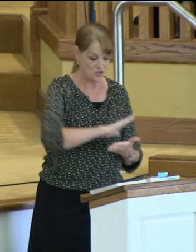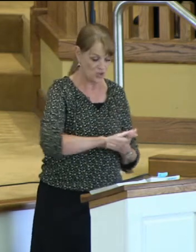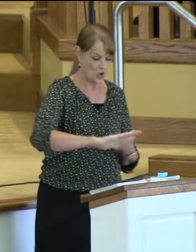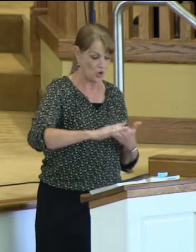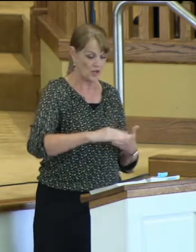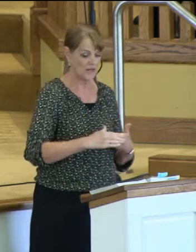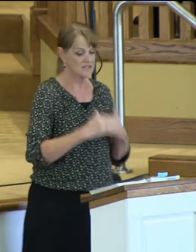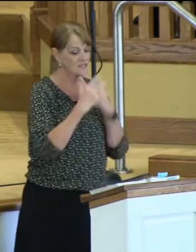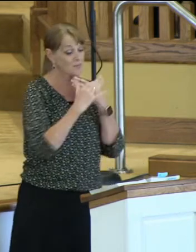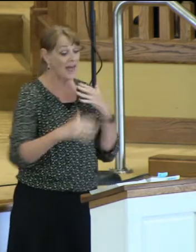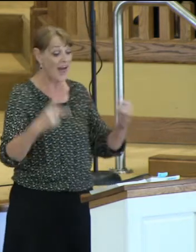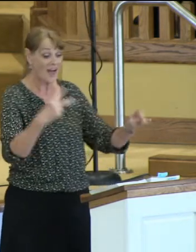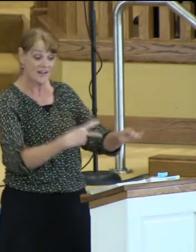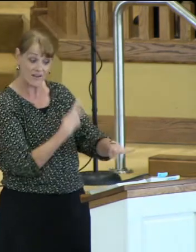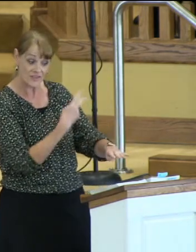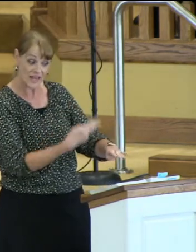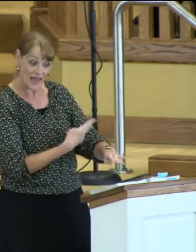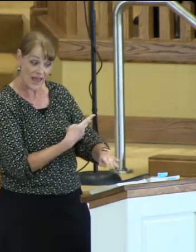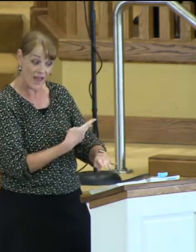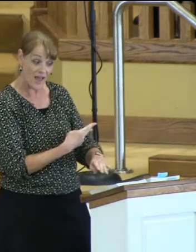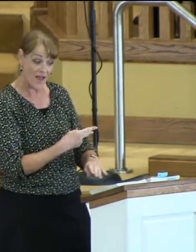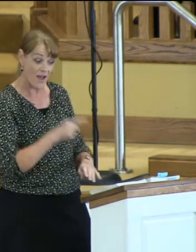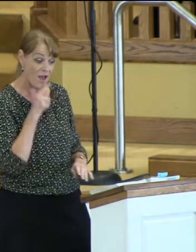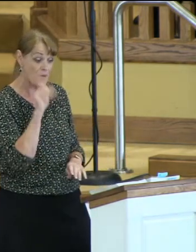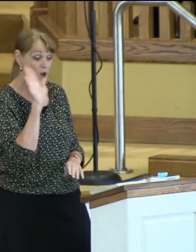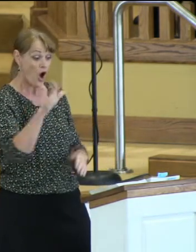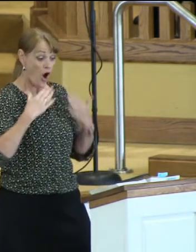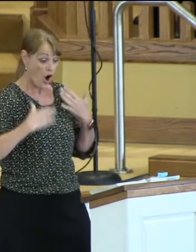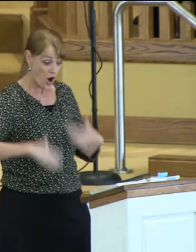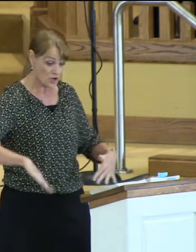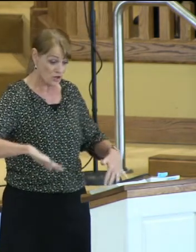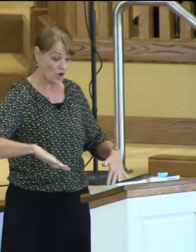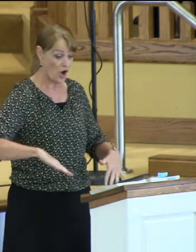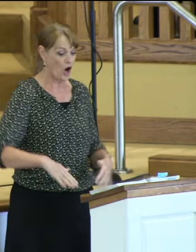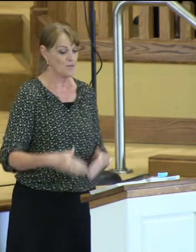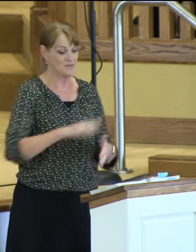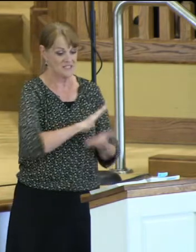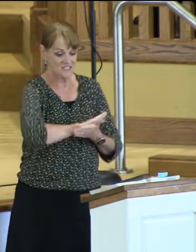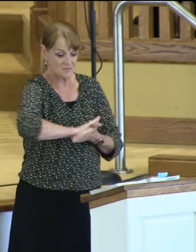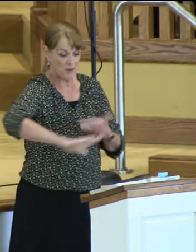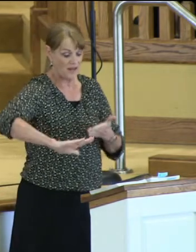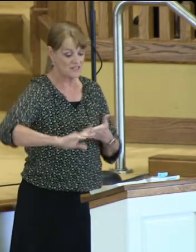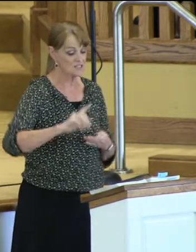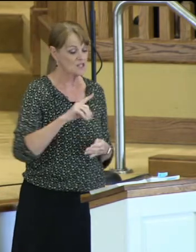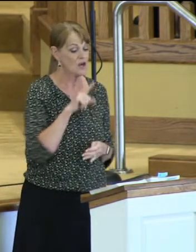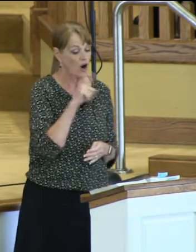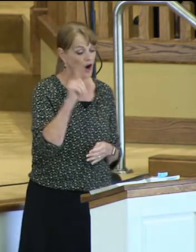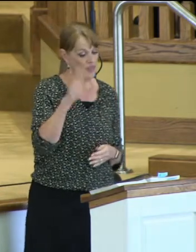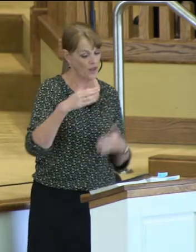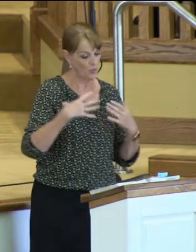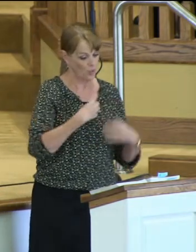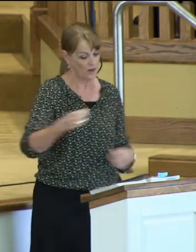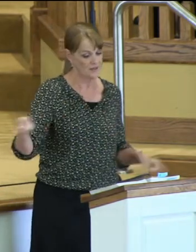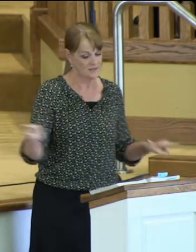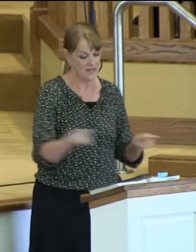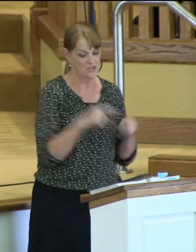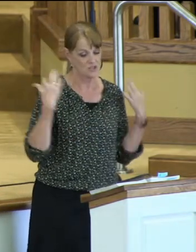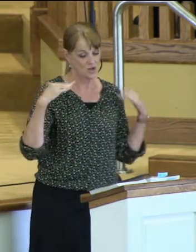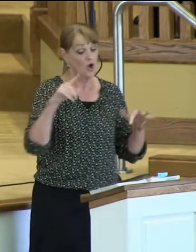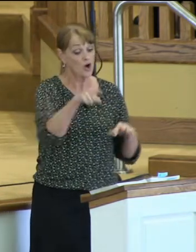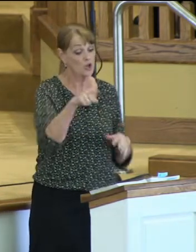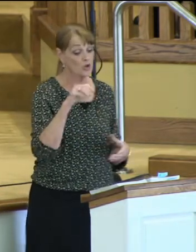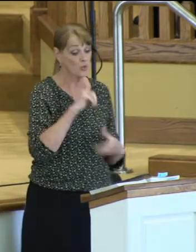the soul, in the blood of the Lamb? Are you spotless are they, white